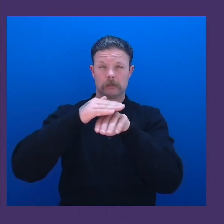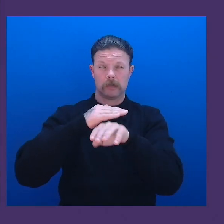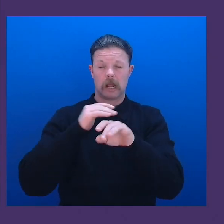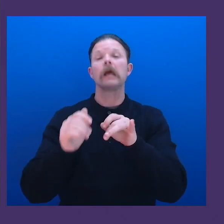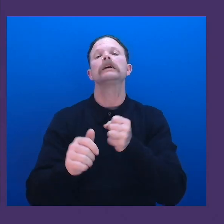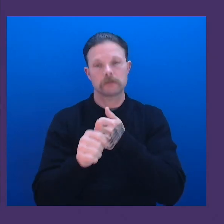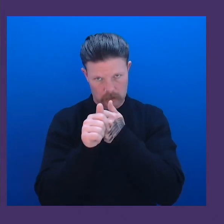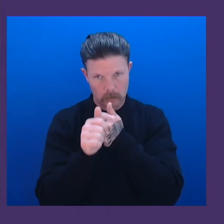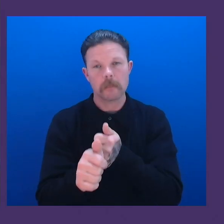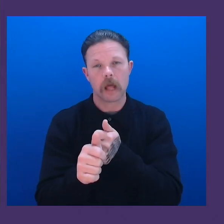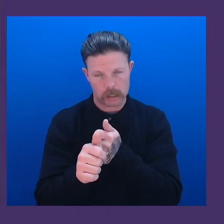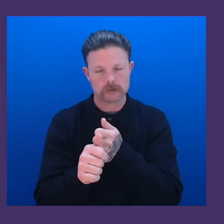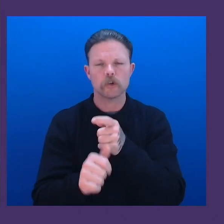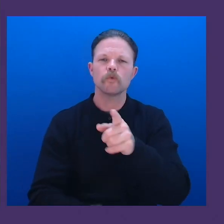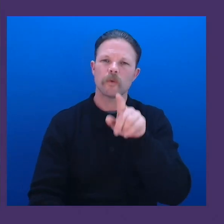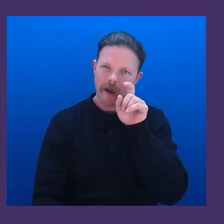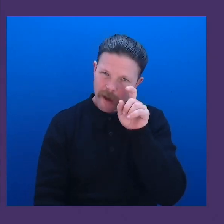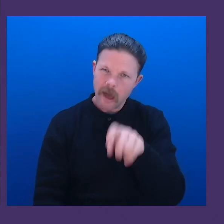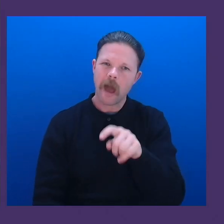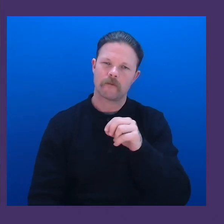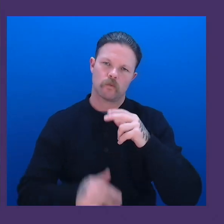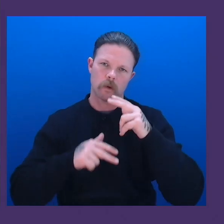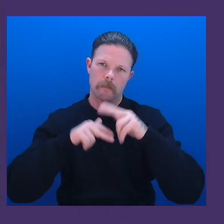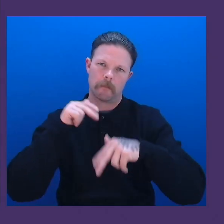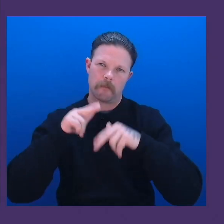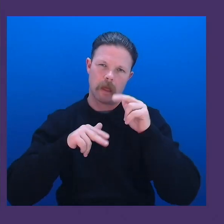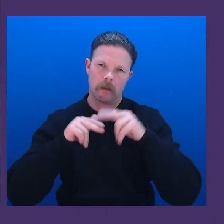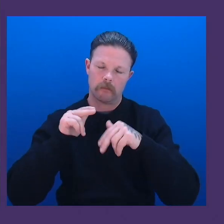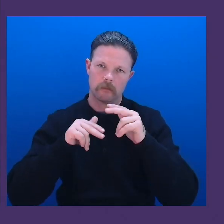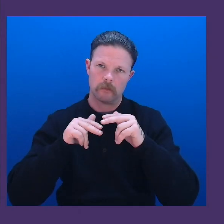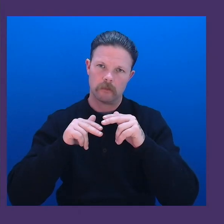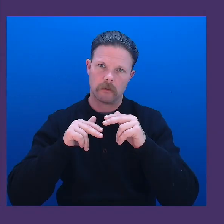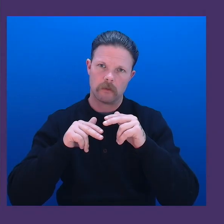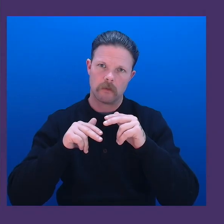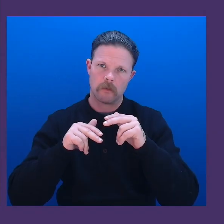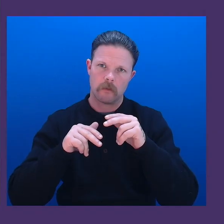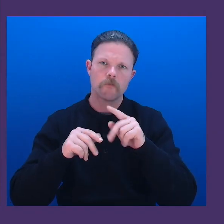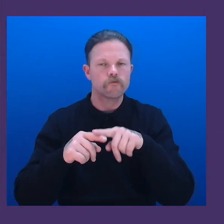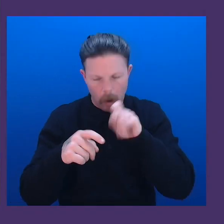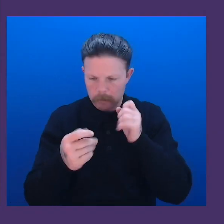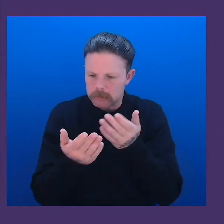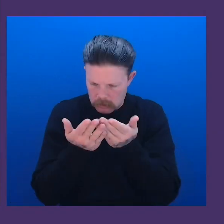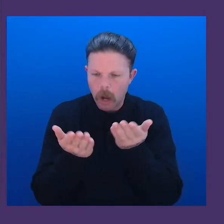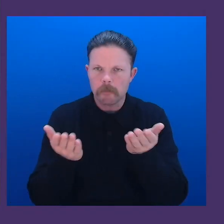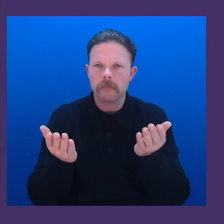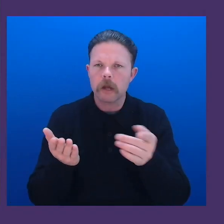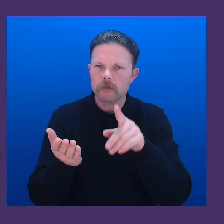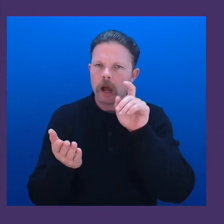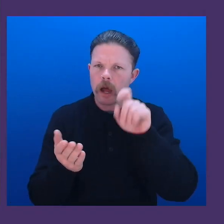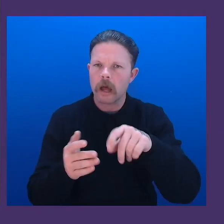And you have to build from something. You have to start with